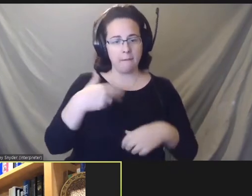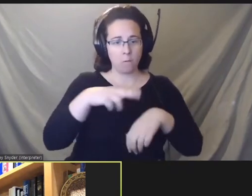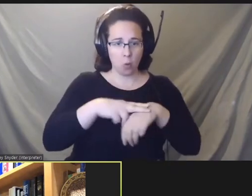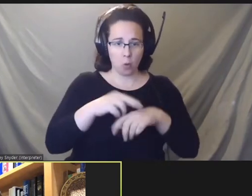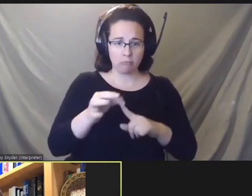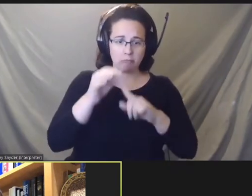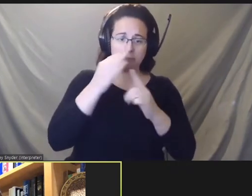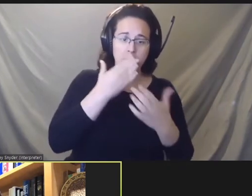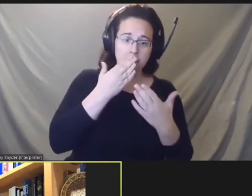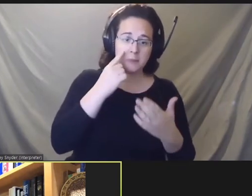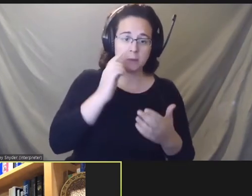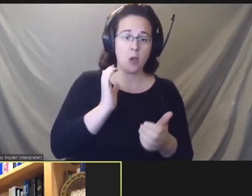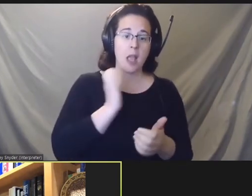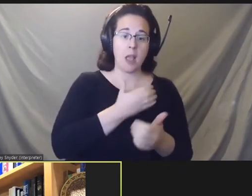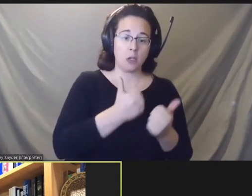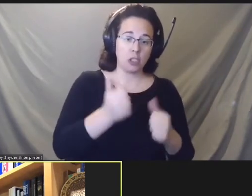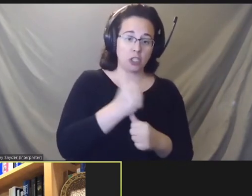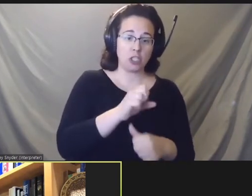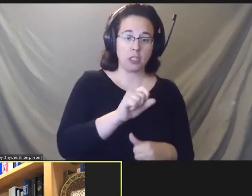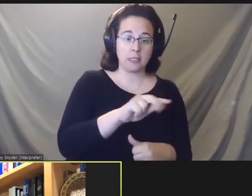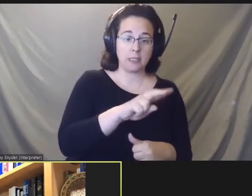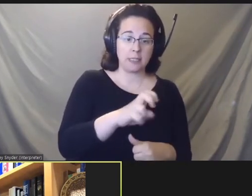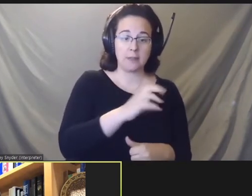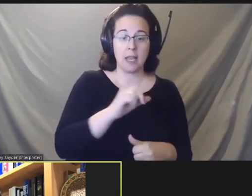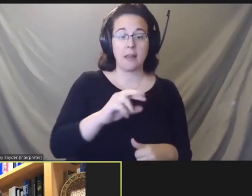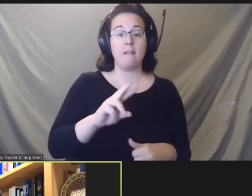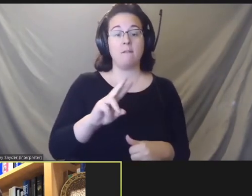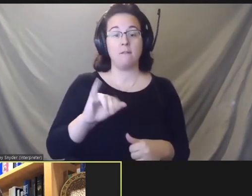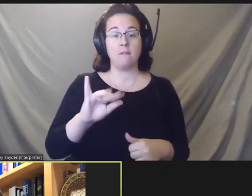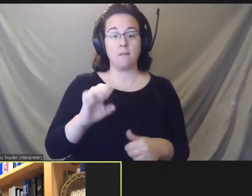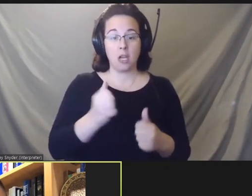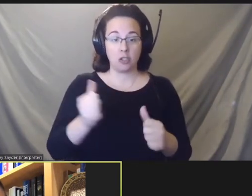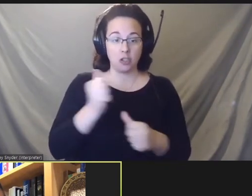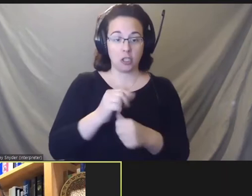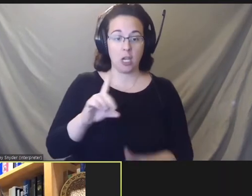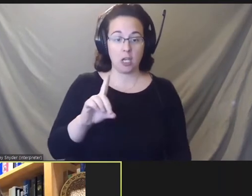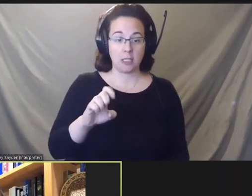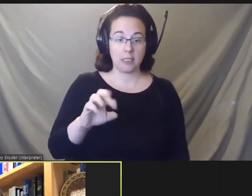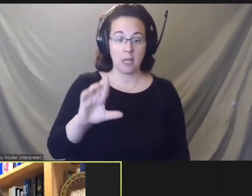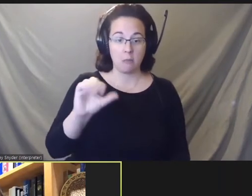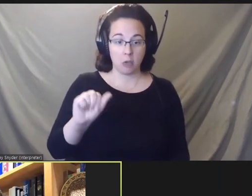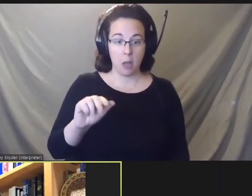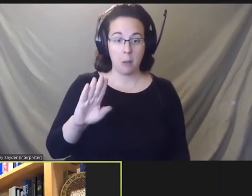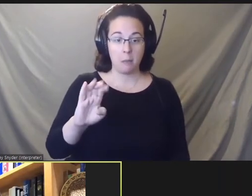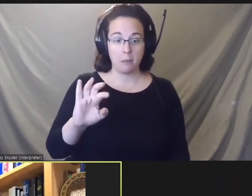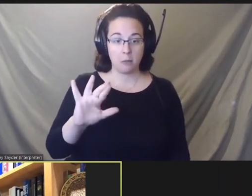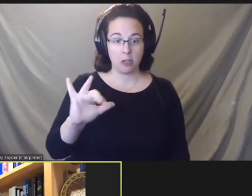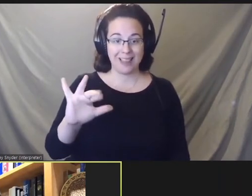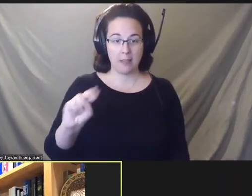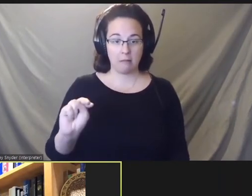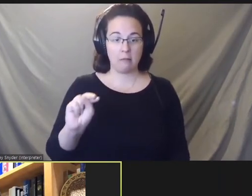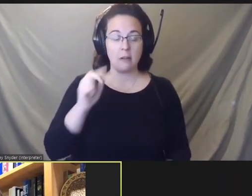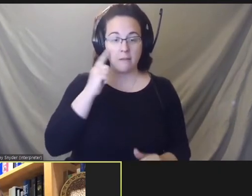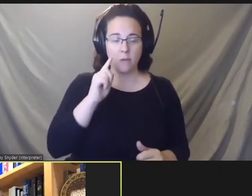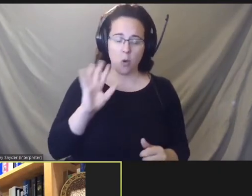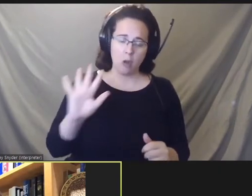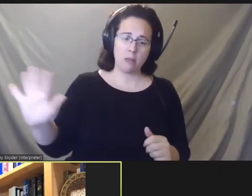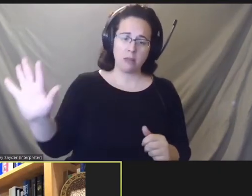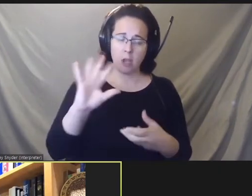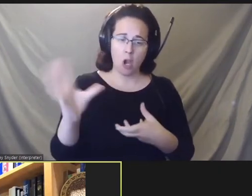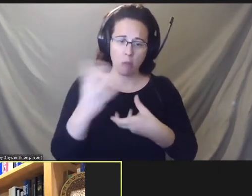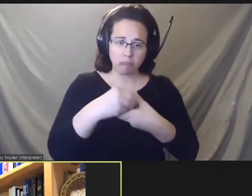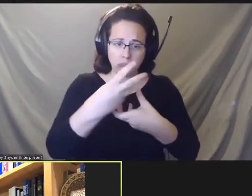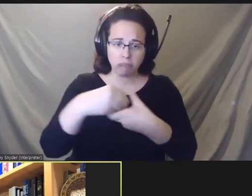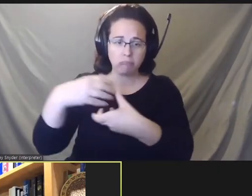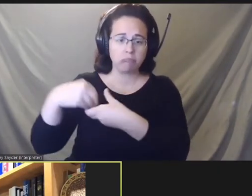chair, Steve Posiak, and our vice chair, Deborah Berlin, for their thoughtful and inclusive style of leadership. Steve and